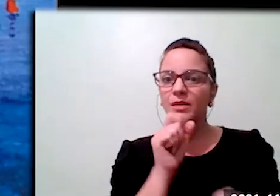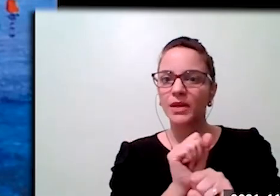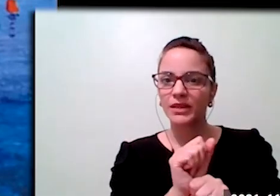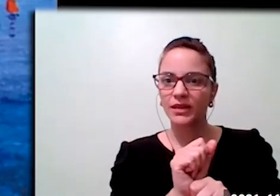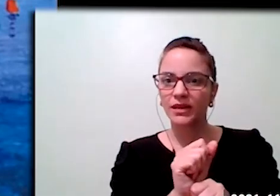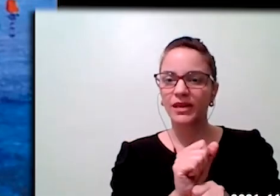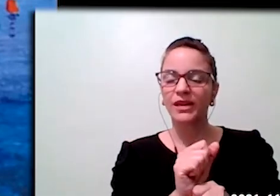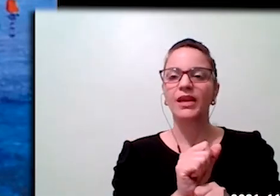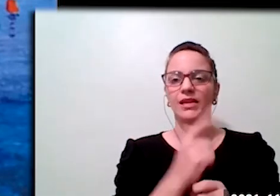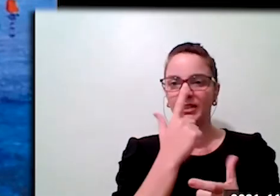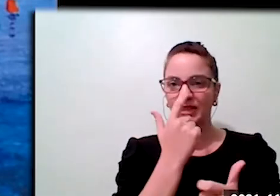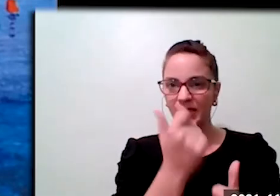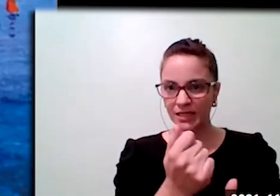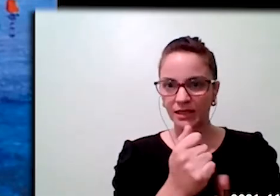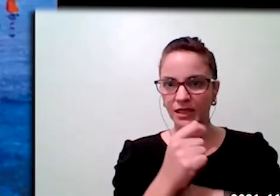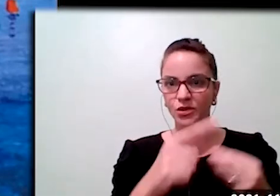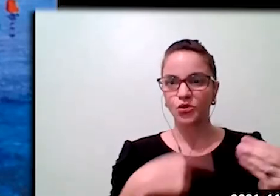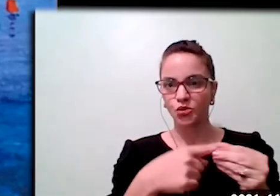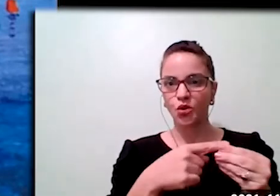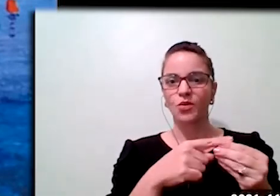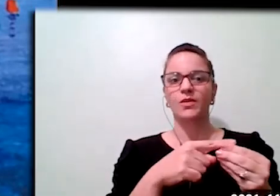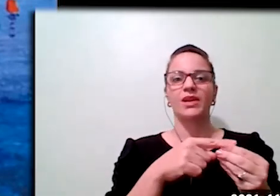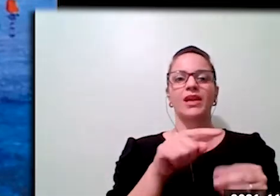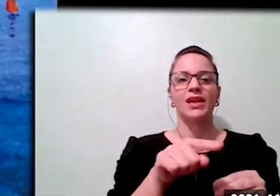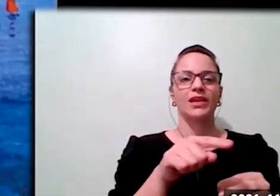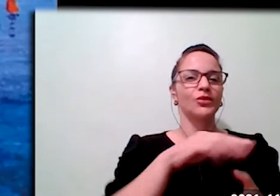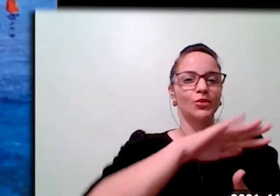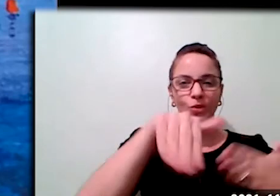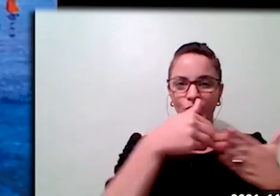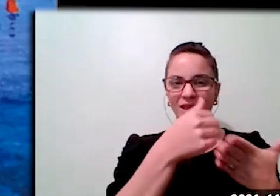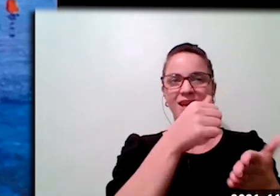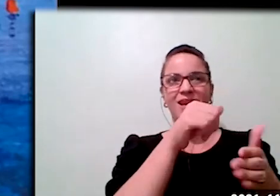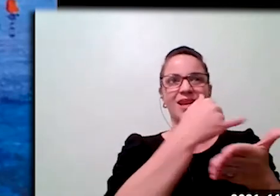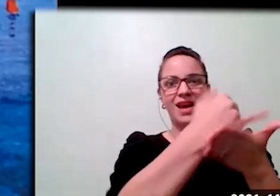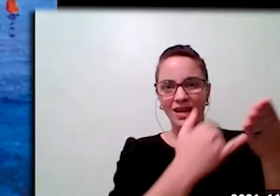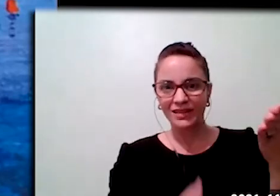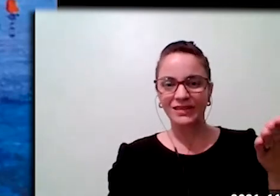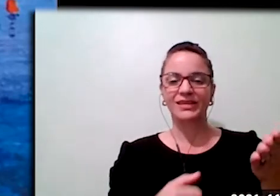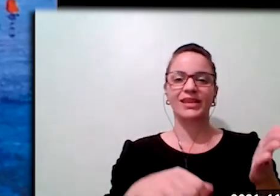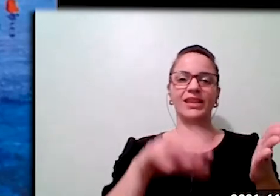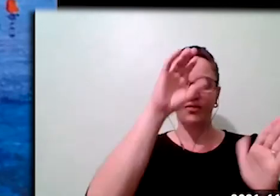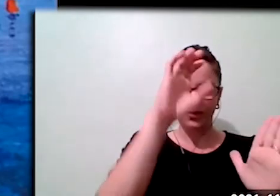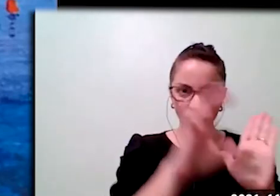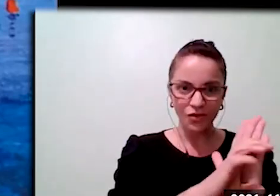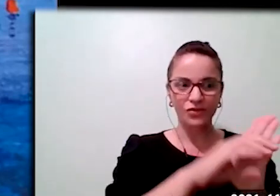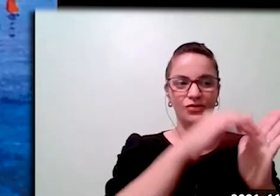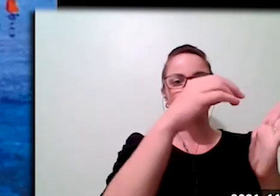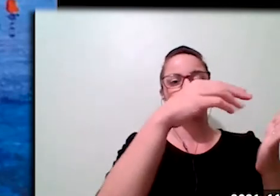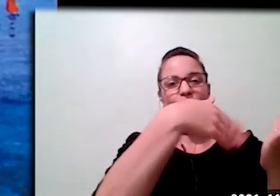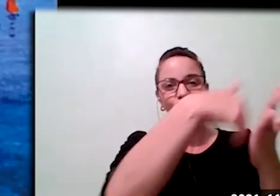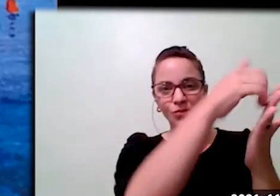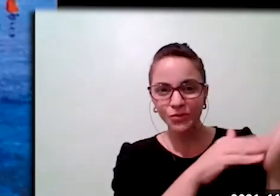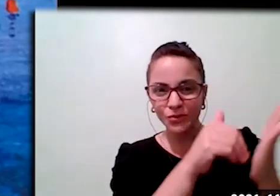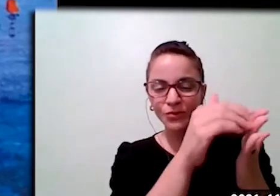San Juan that include maps, drawings, paintings, engravings, and posters that belong to the